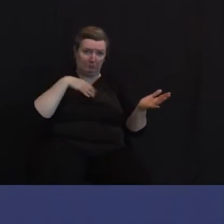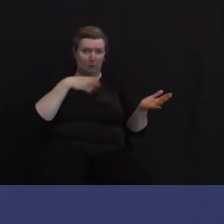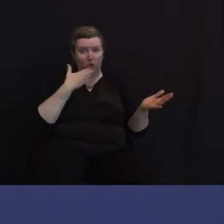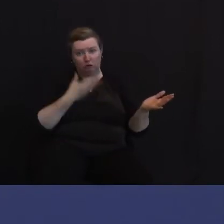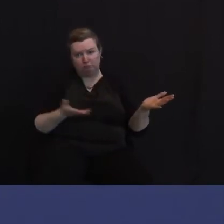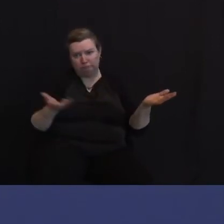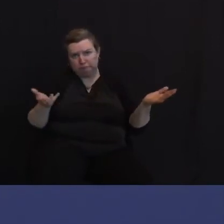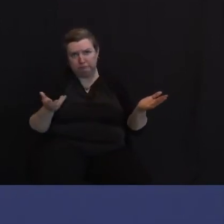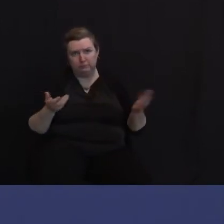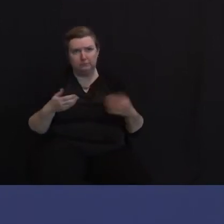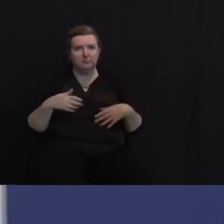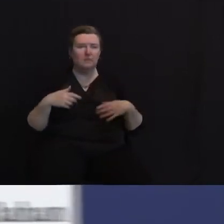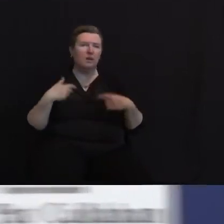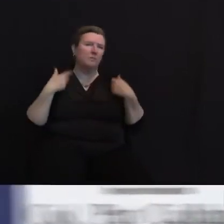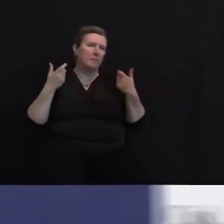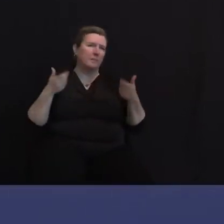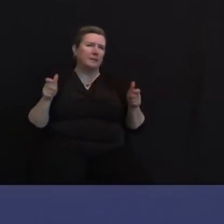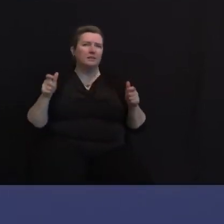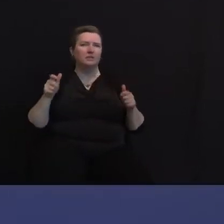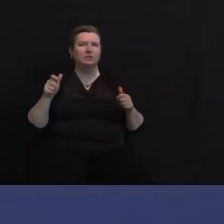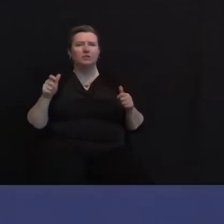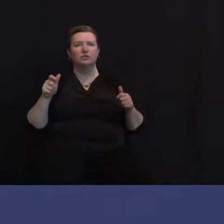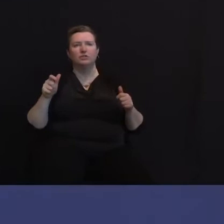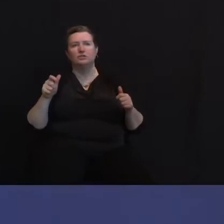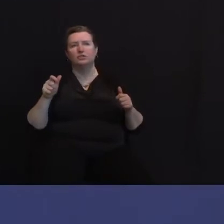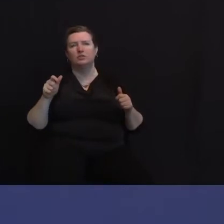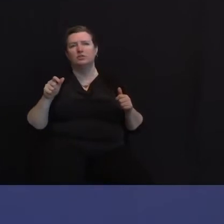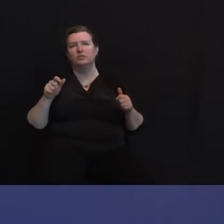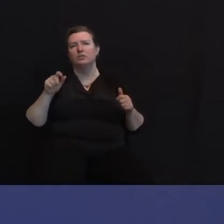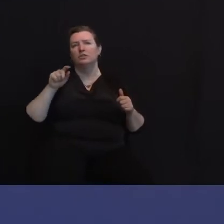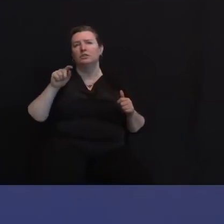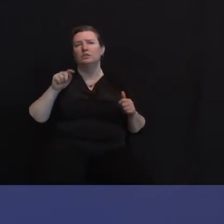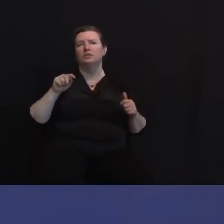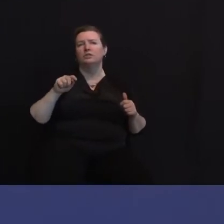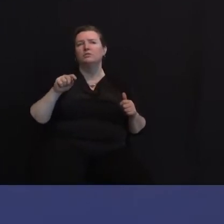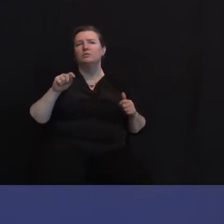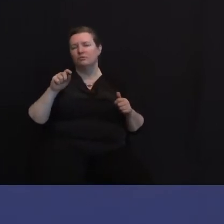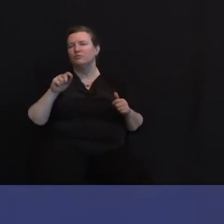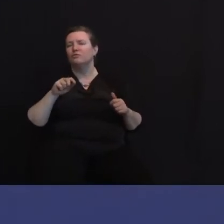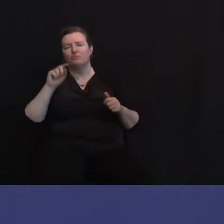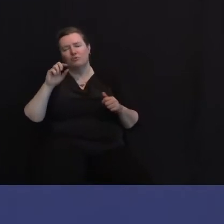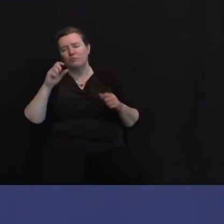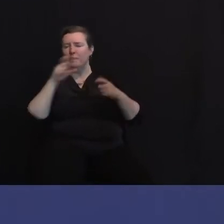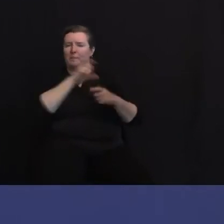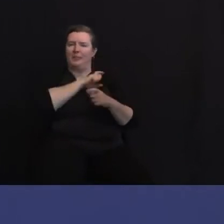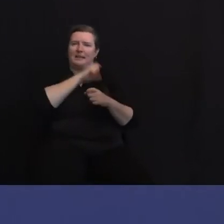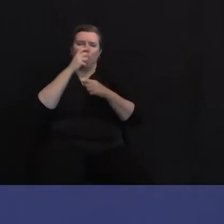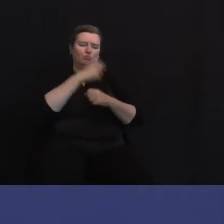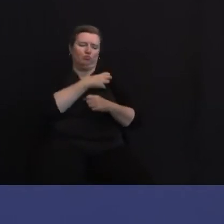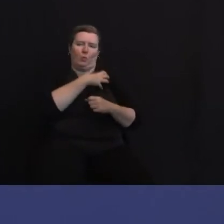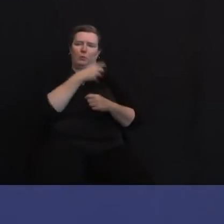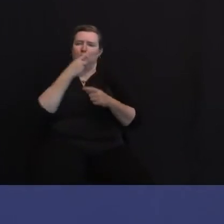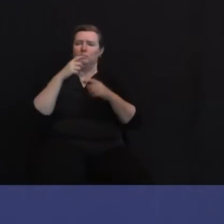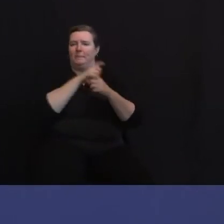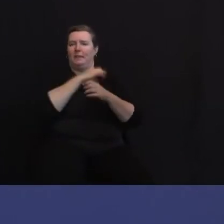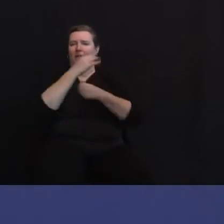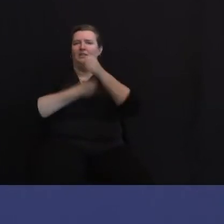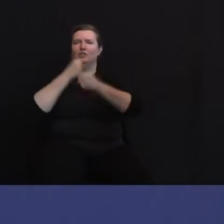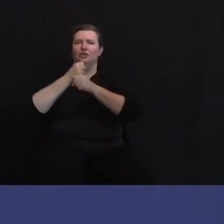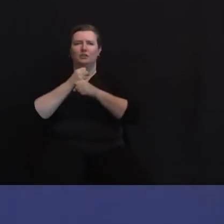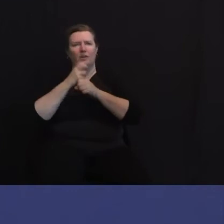ceremony. Yeah, I'm looking forward to that. Thank you, Pat, for everything. Again, on the security front, we'll probably keep it general,